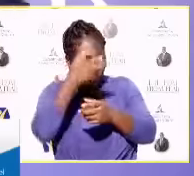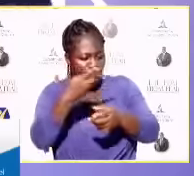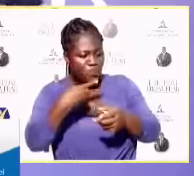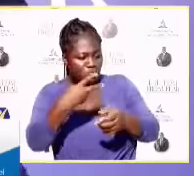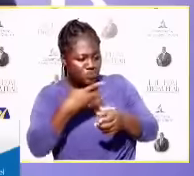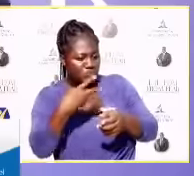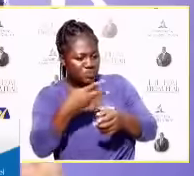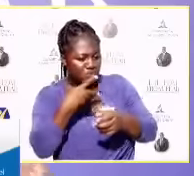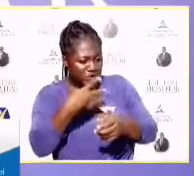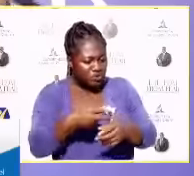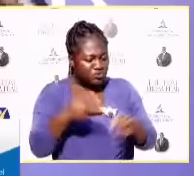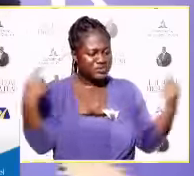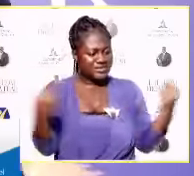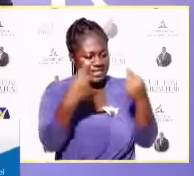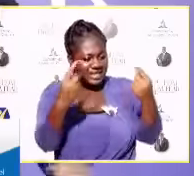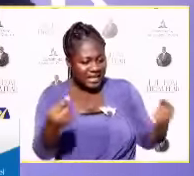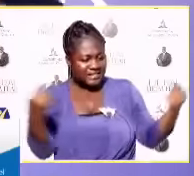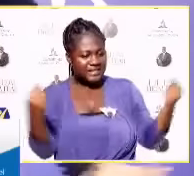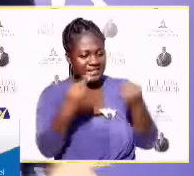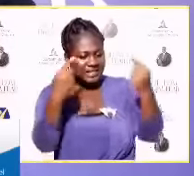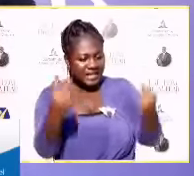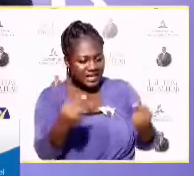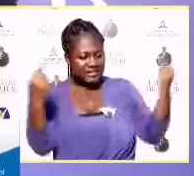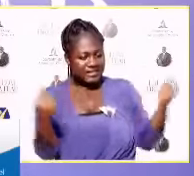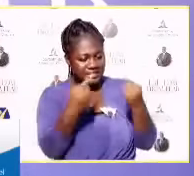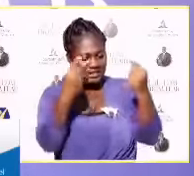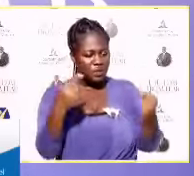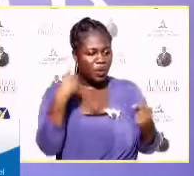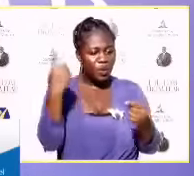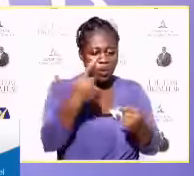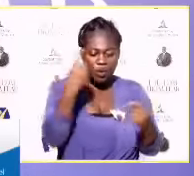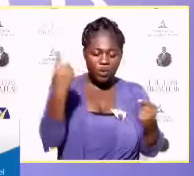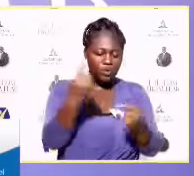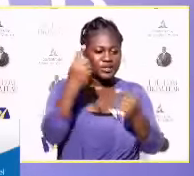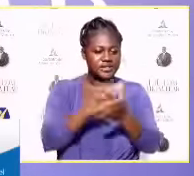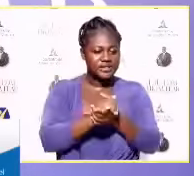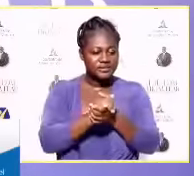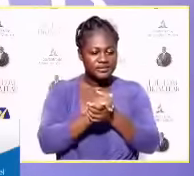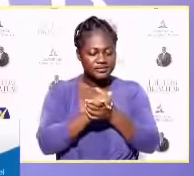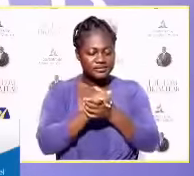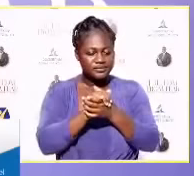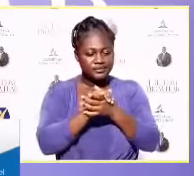to sin and sin and sin,